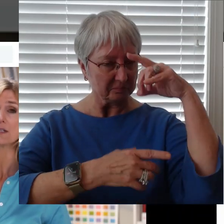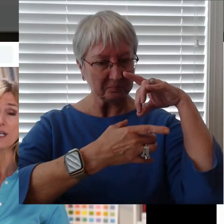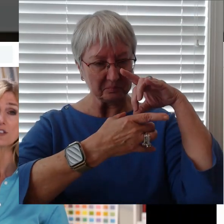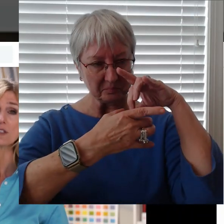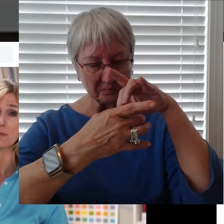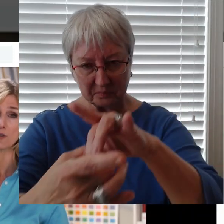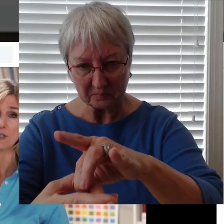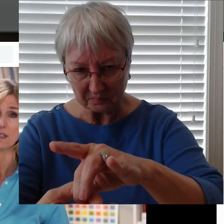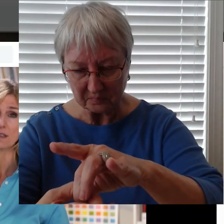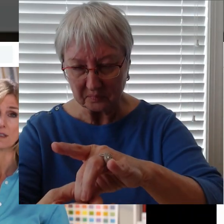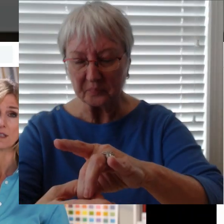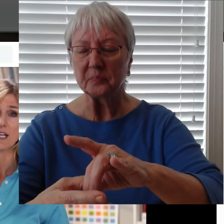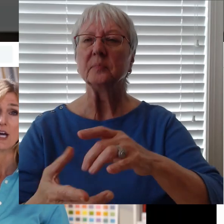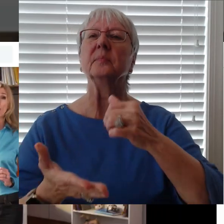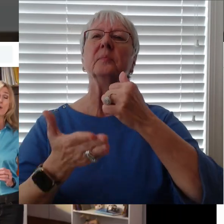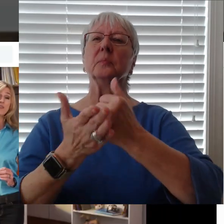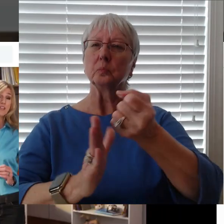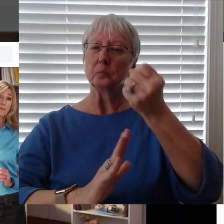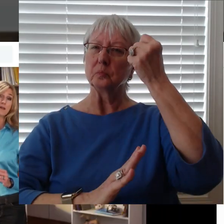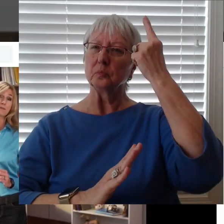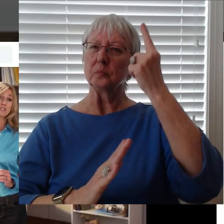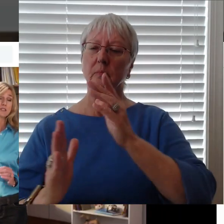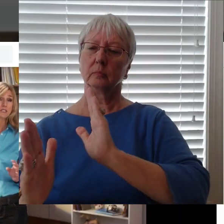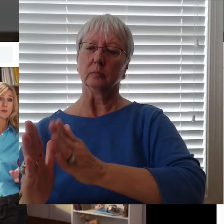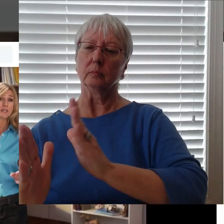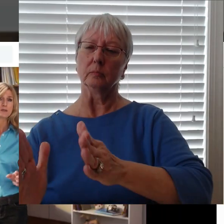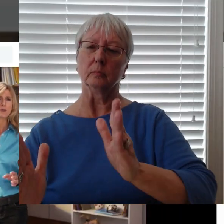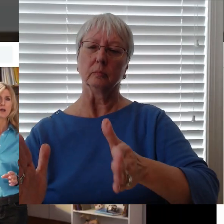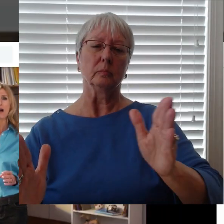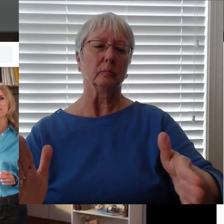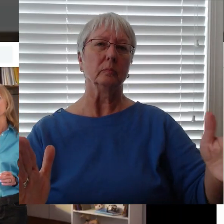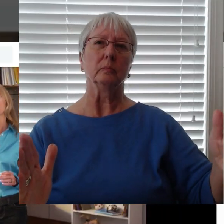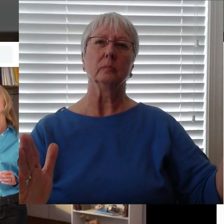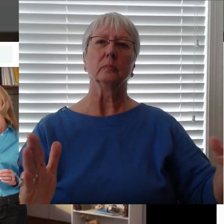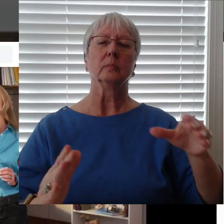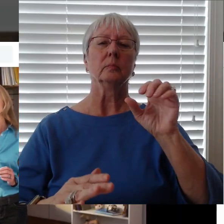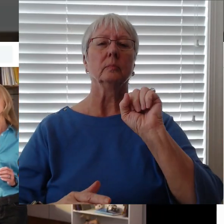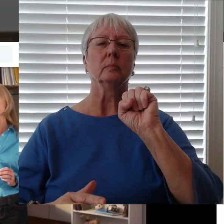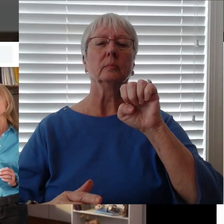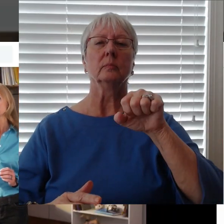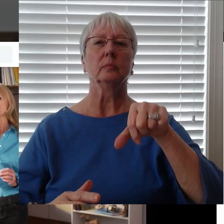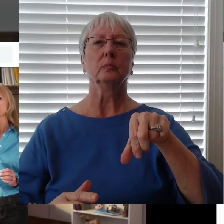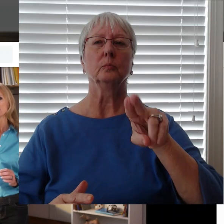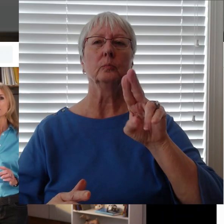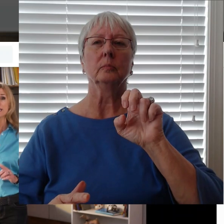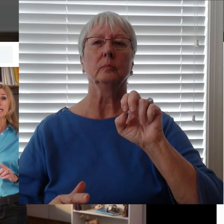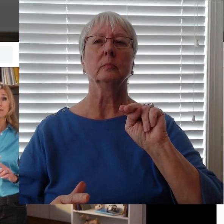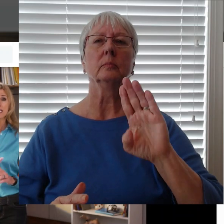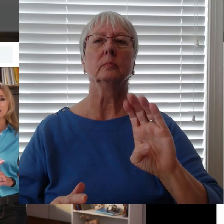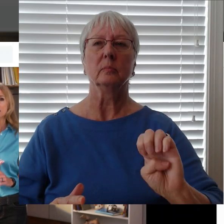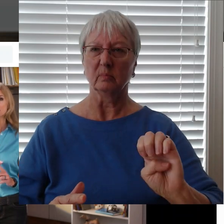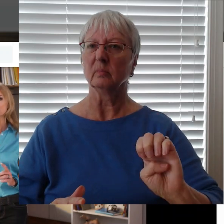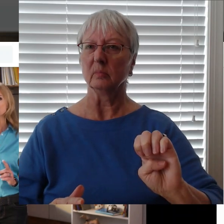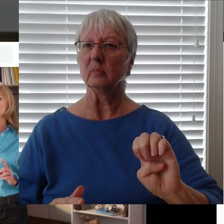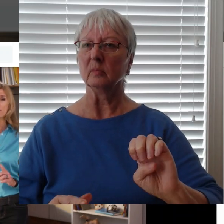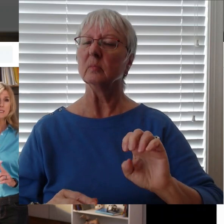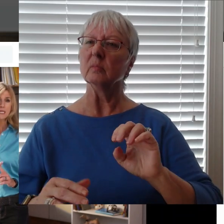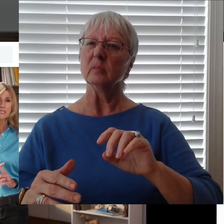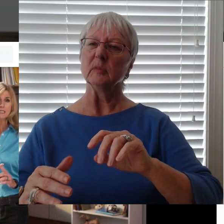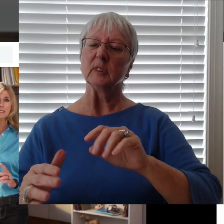creating sequential imagery. When thinking about images in sequence, we often think of books and magazines, but